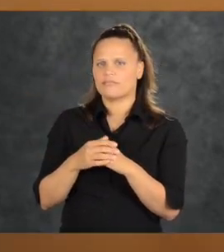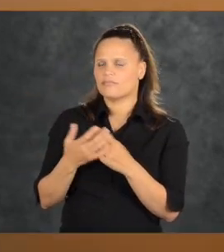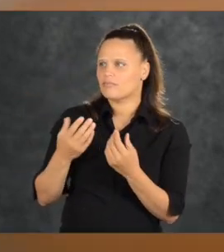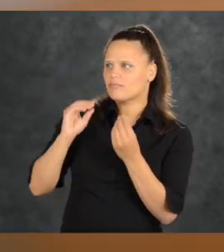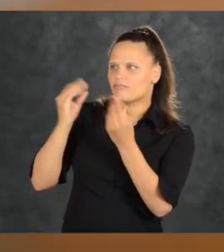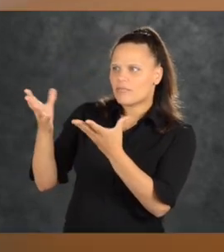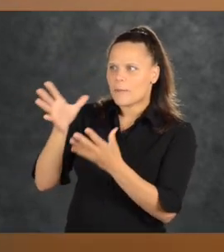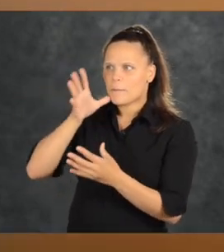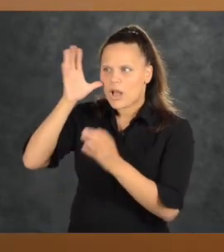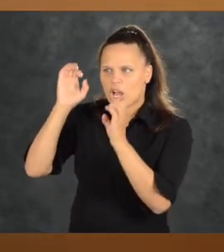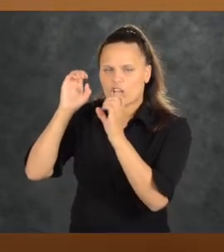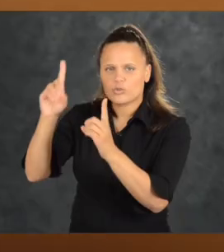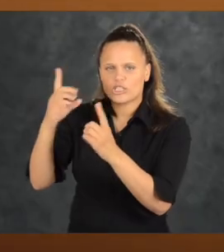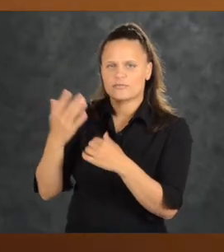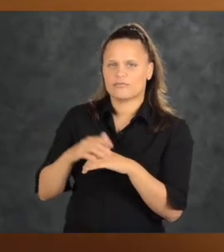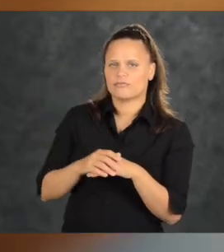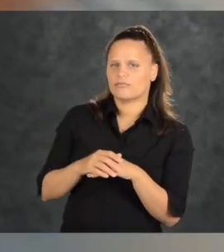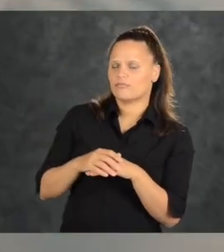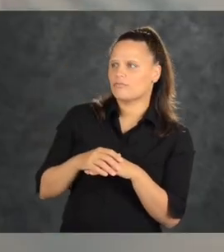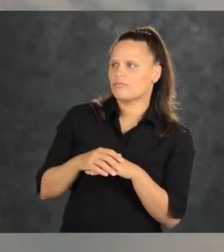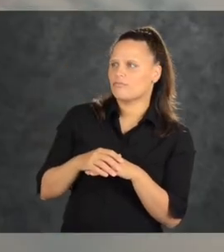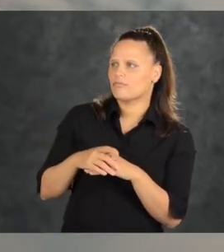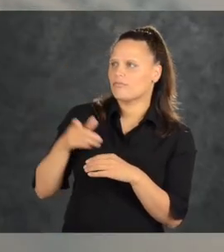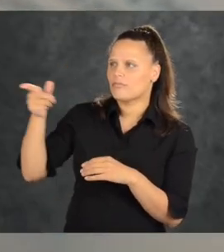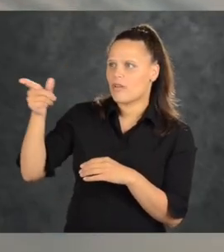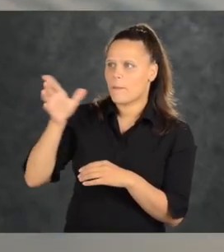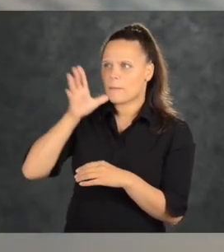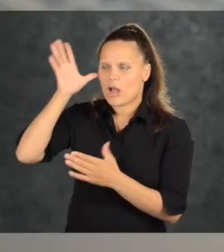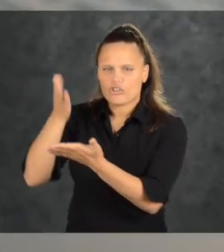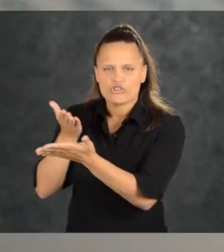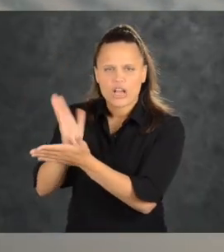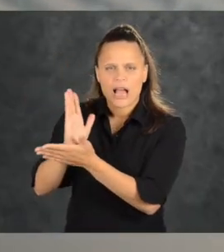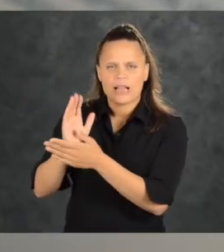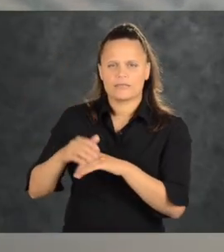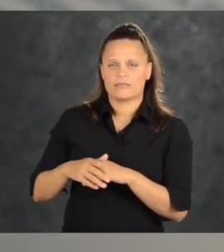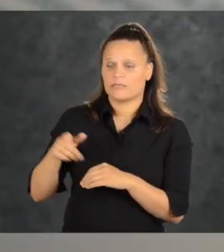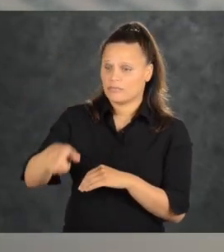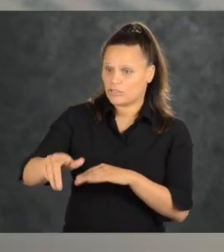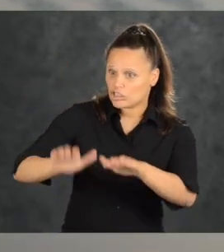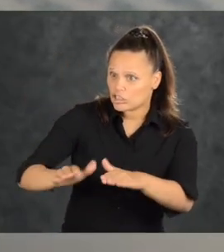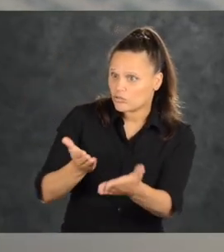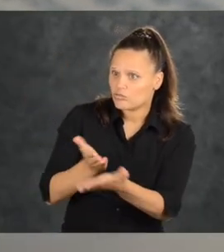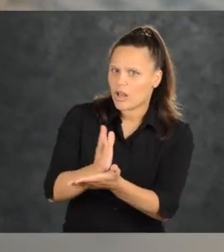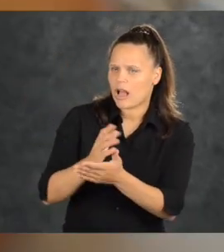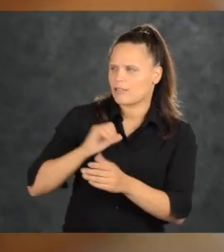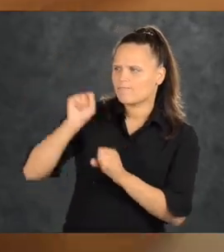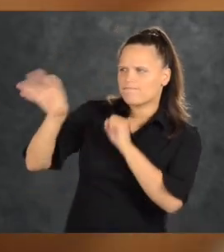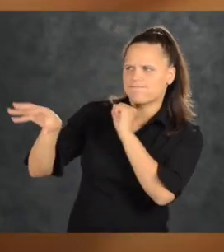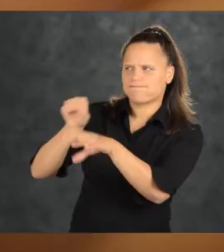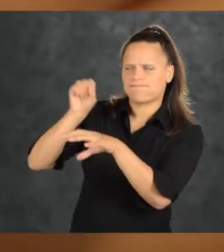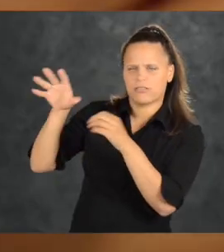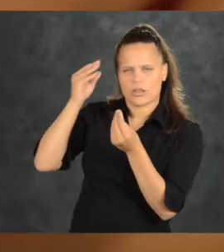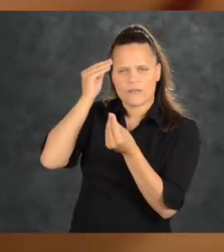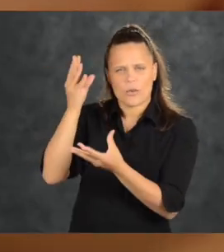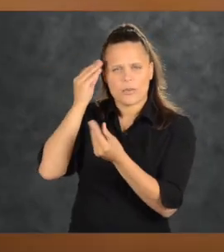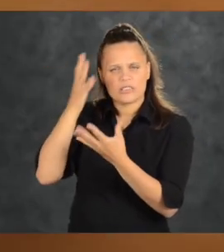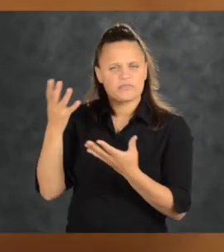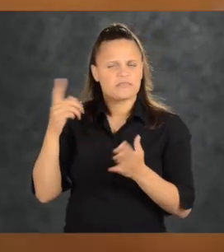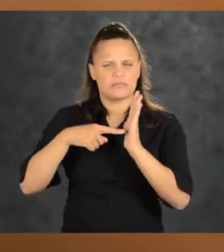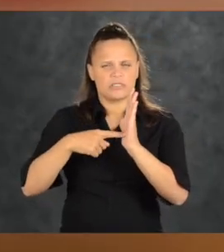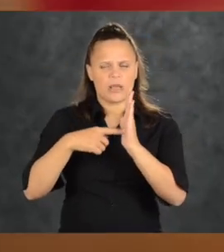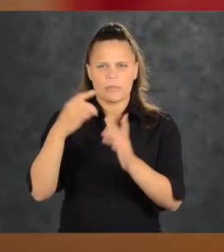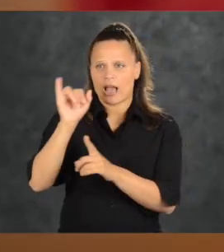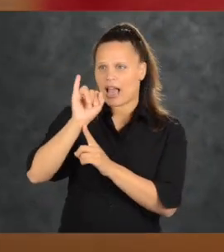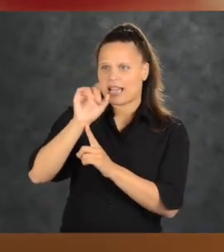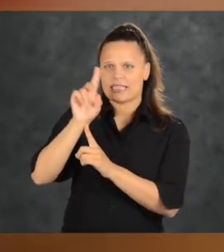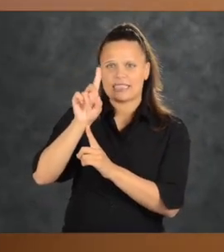steps. First, a position is identified and a vocational assessment is done. If everything checks out, the candidate is placed into the role, where they work